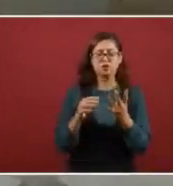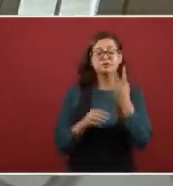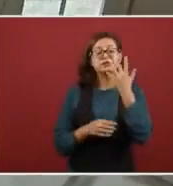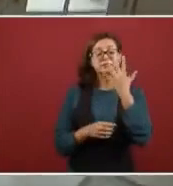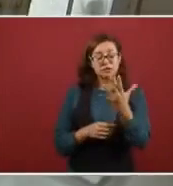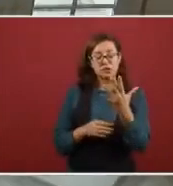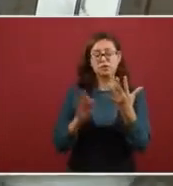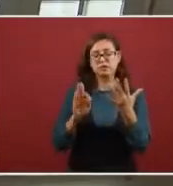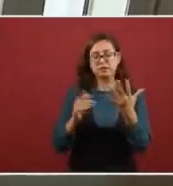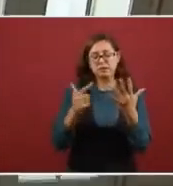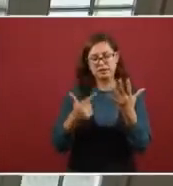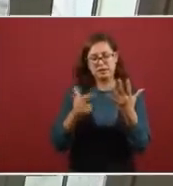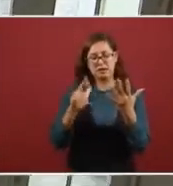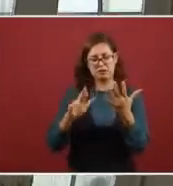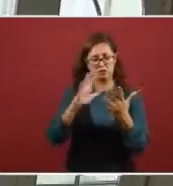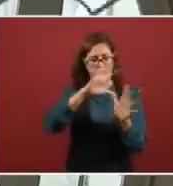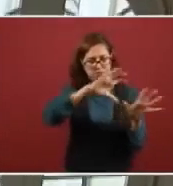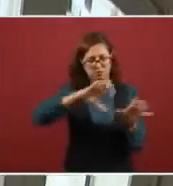real estate.